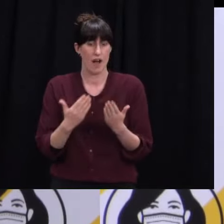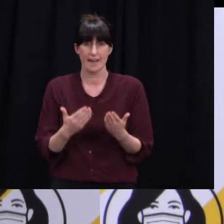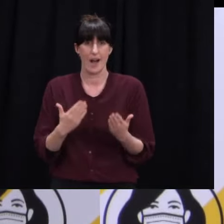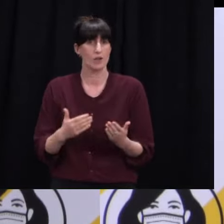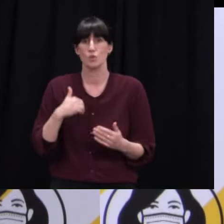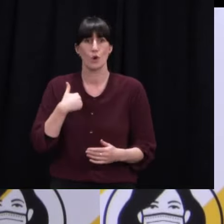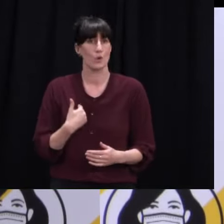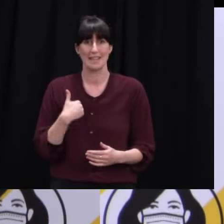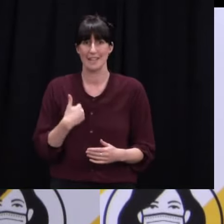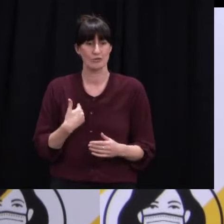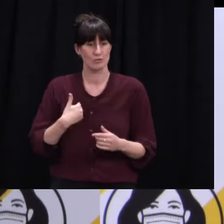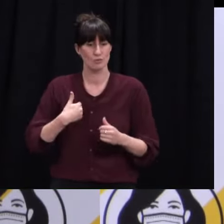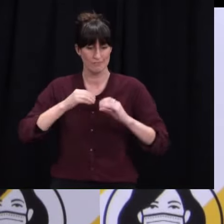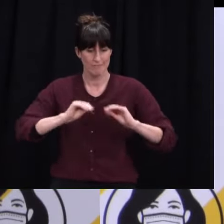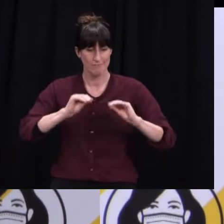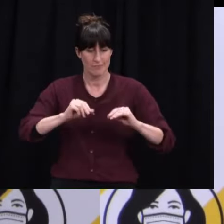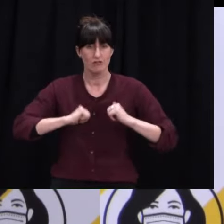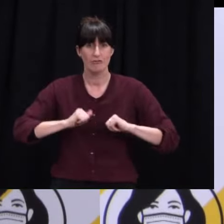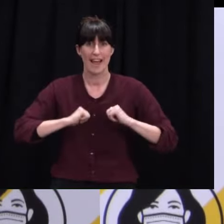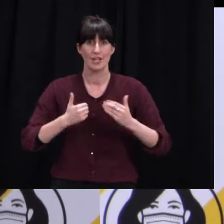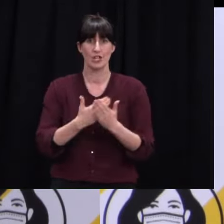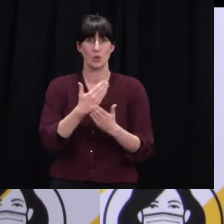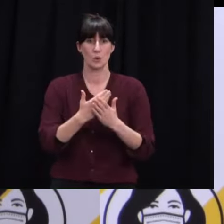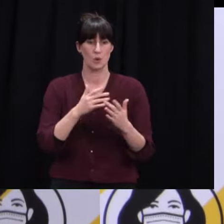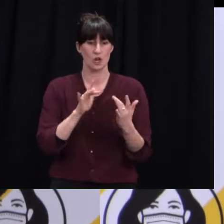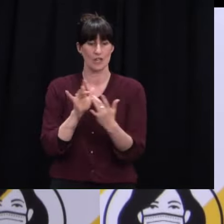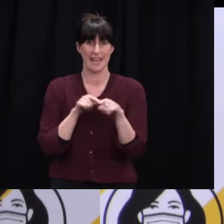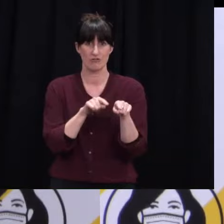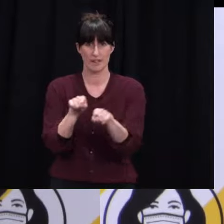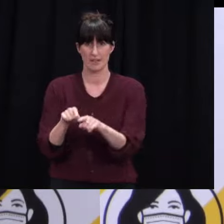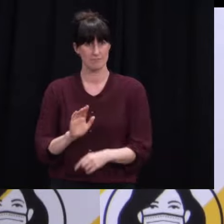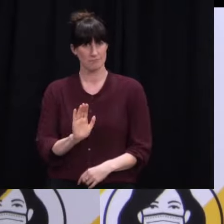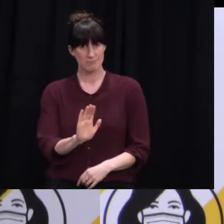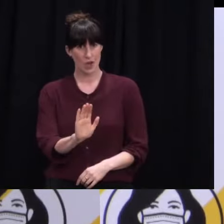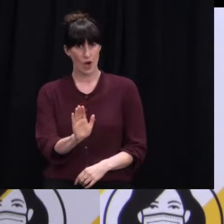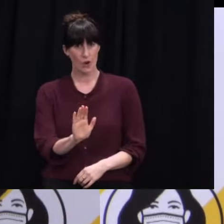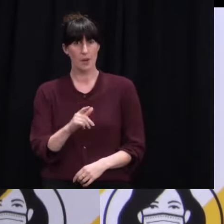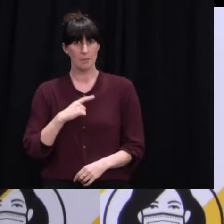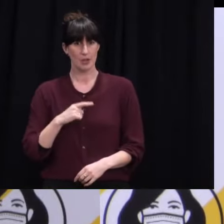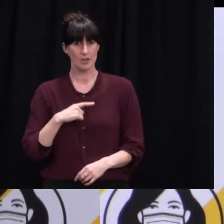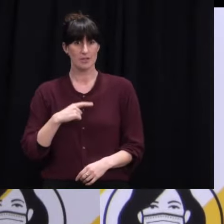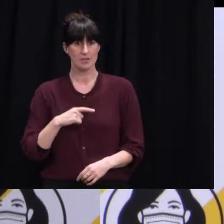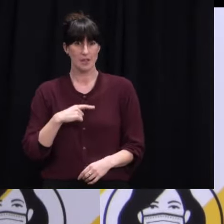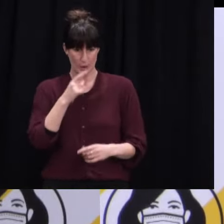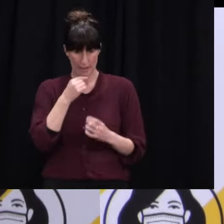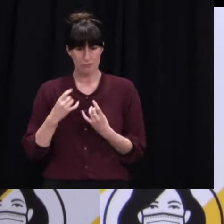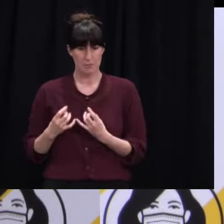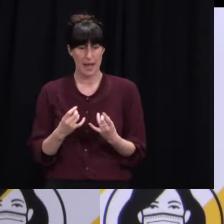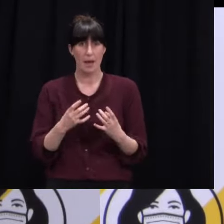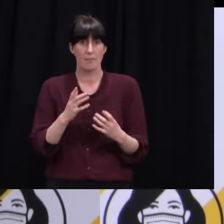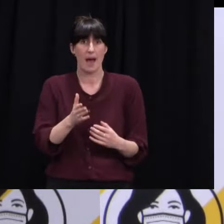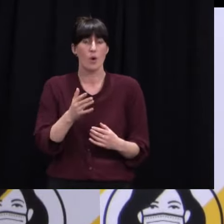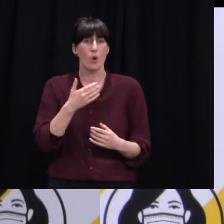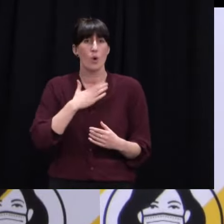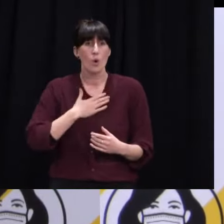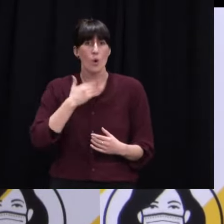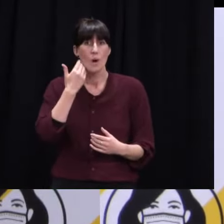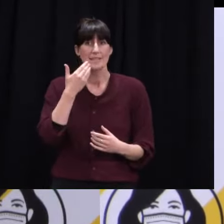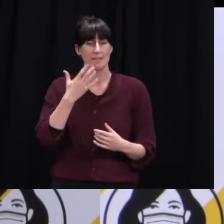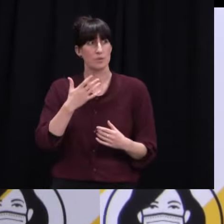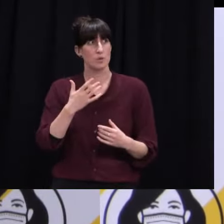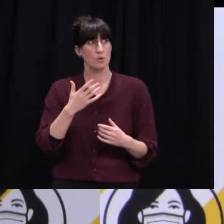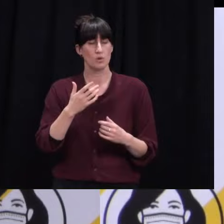there will always be a need for surge capacity, so I don't think that's a fair generalisation. We can pre-prepare some surge capacity, but you always need to be able to